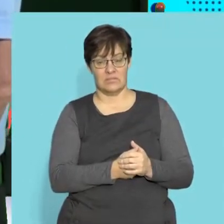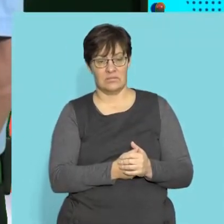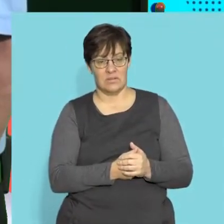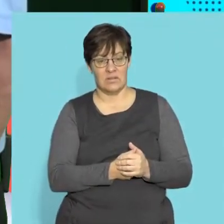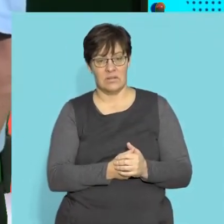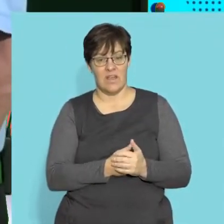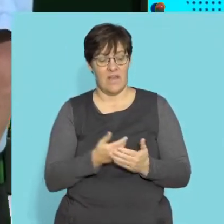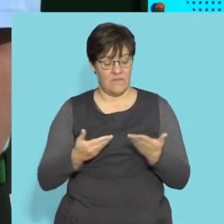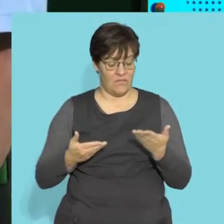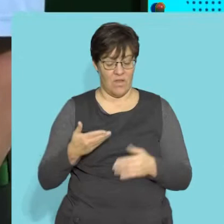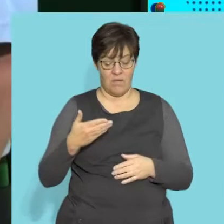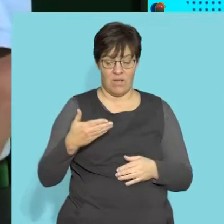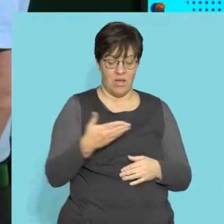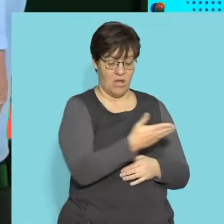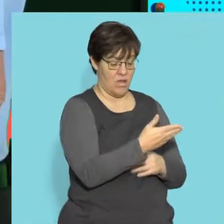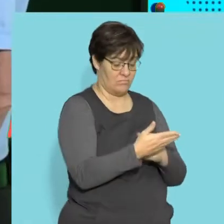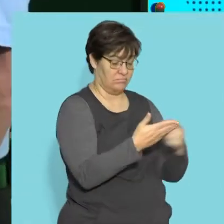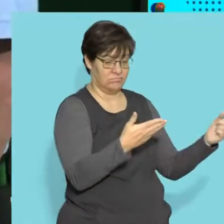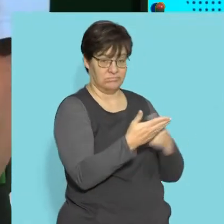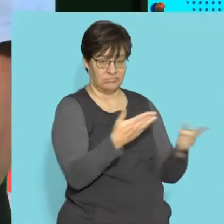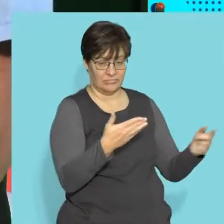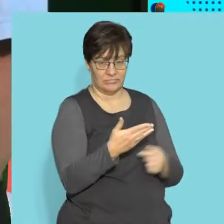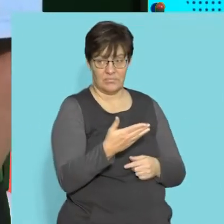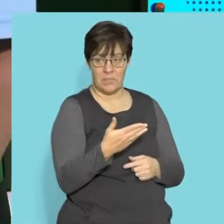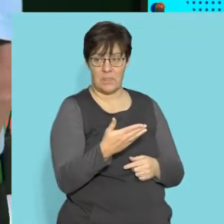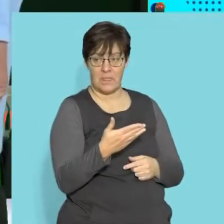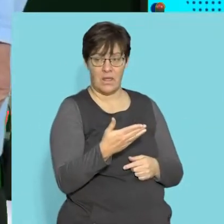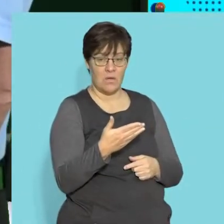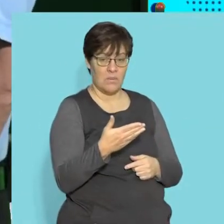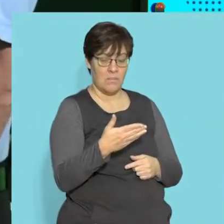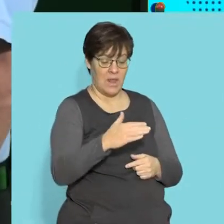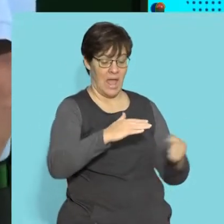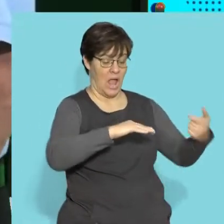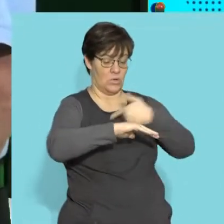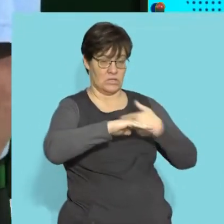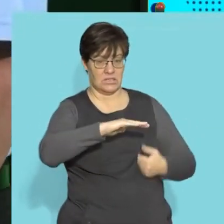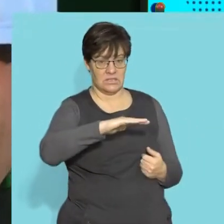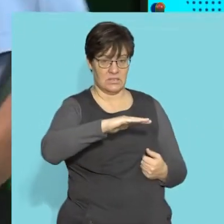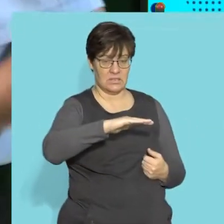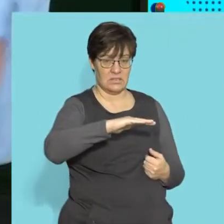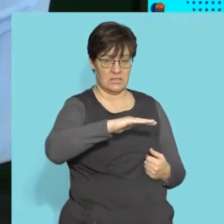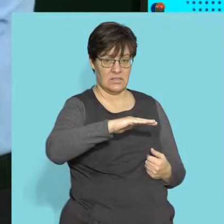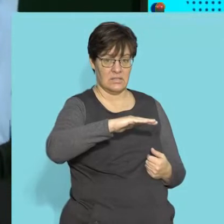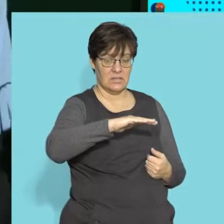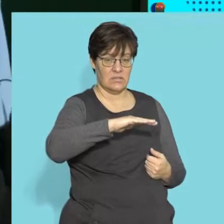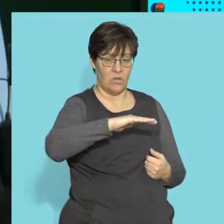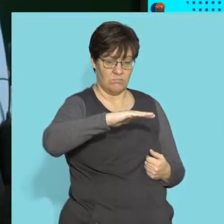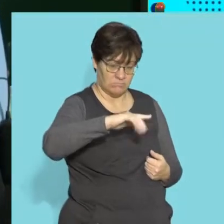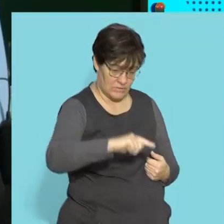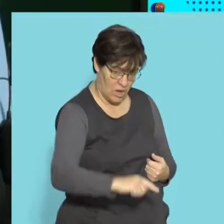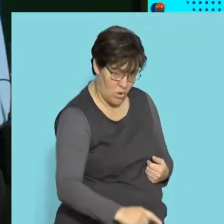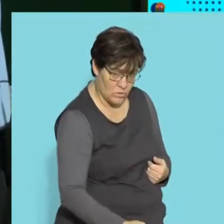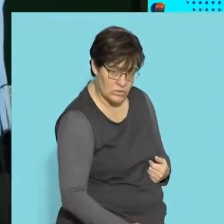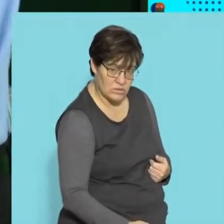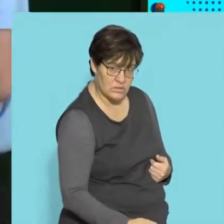say the field lines from north to south, the current is coming out, it will continue to